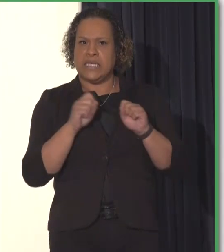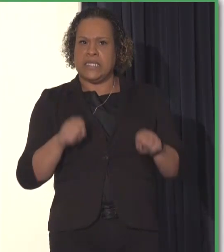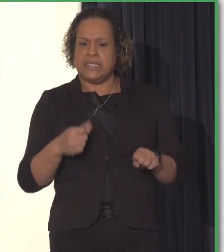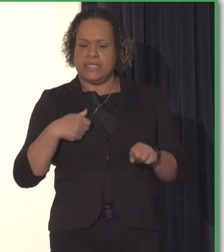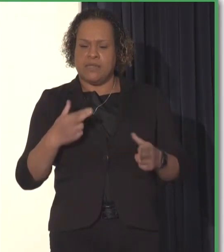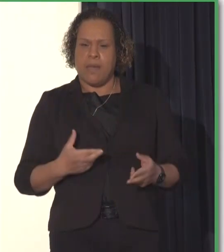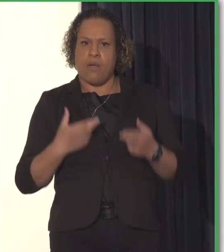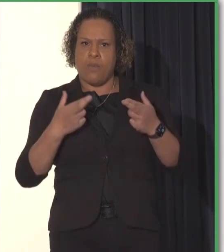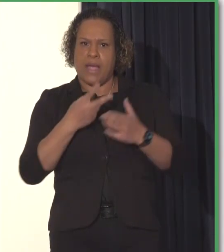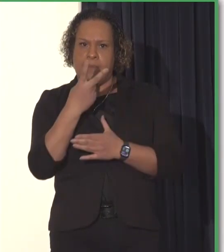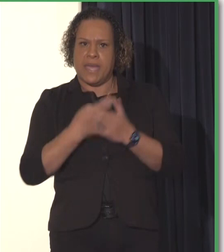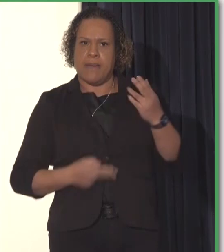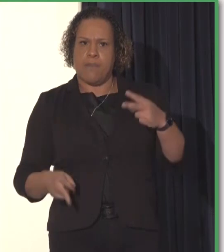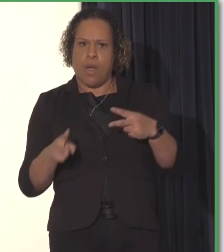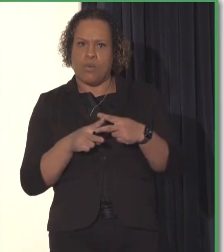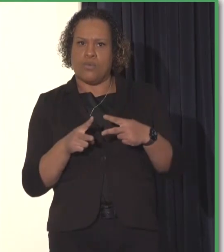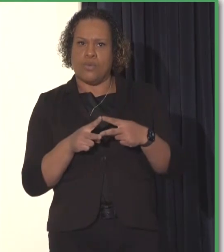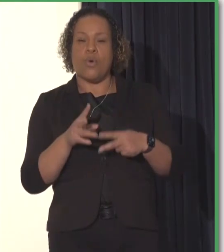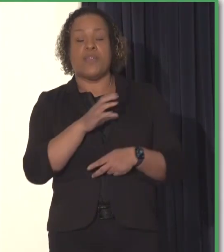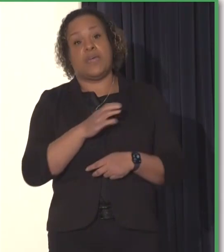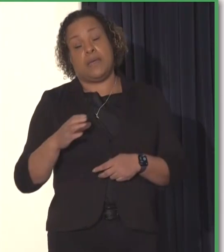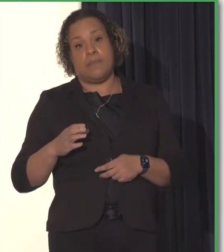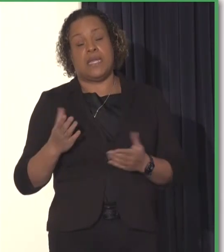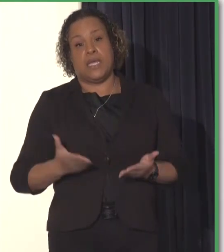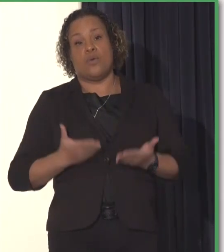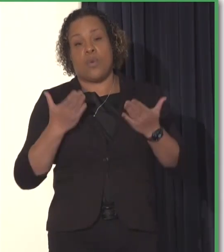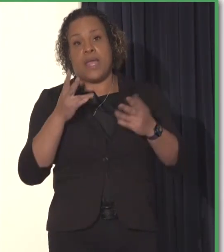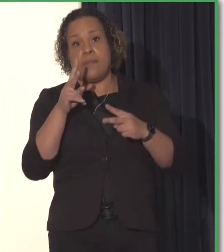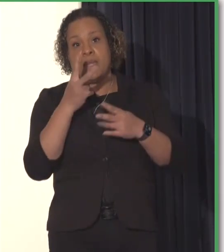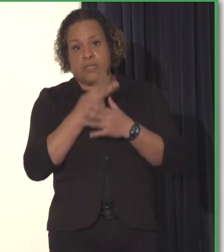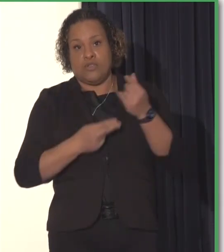of these. So The committee recommends both of these.